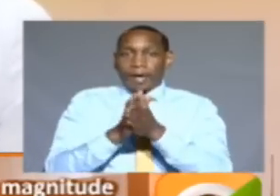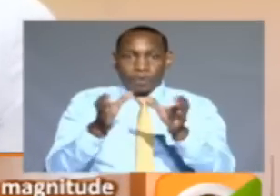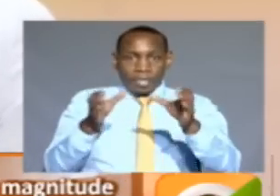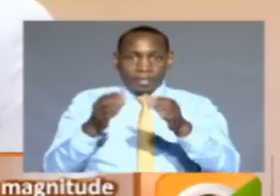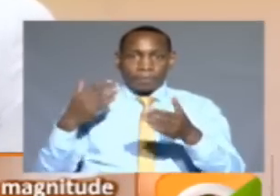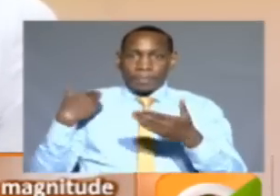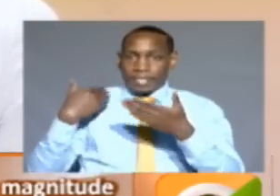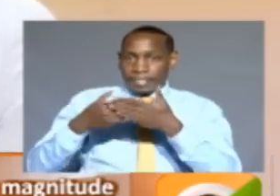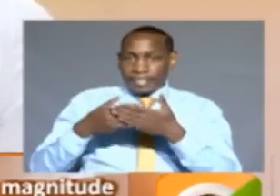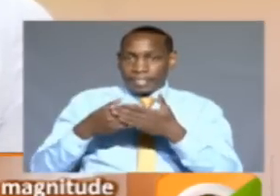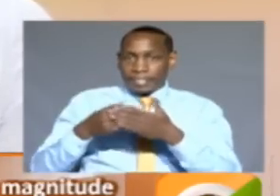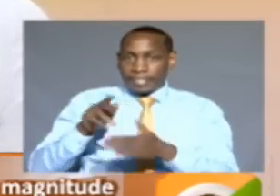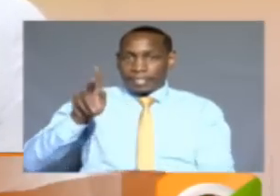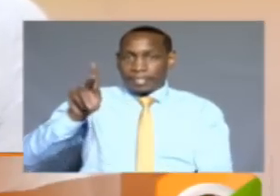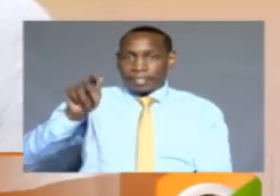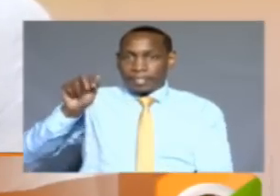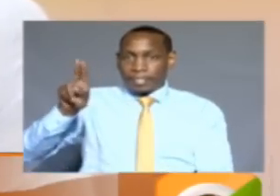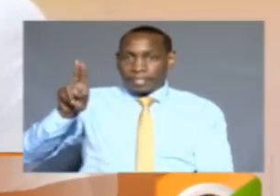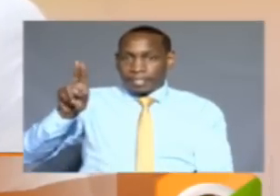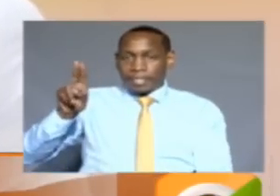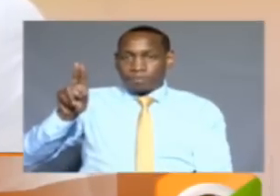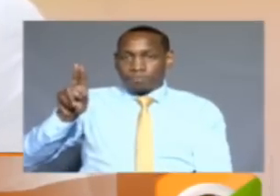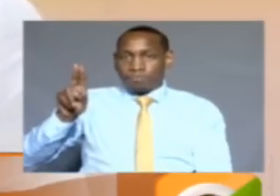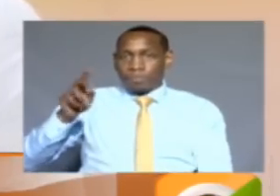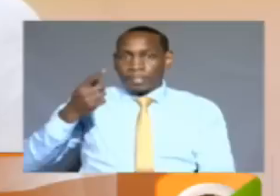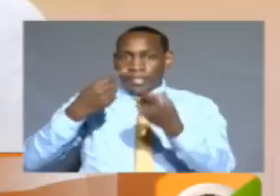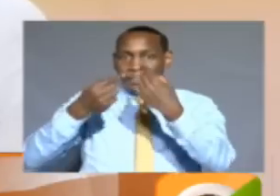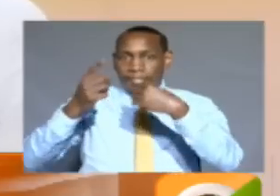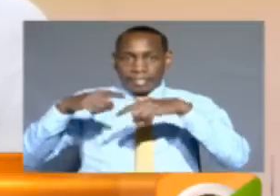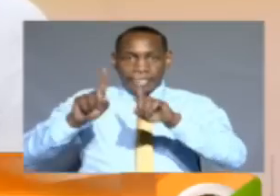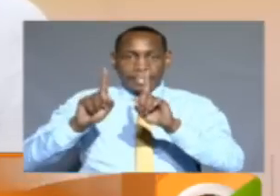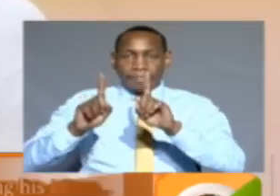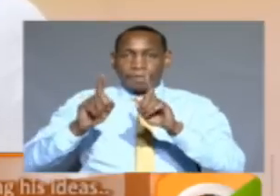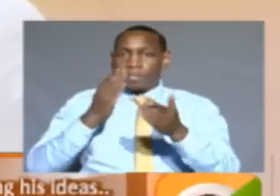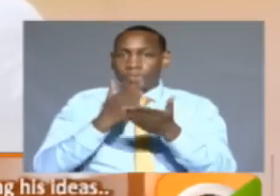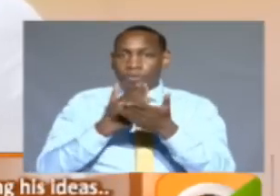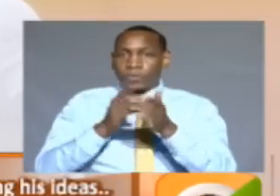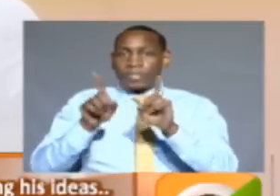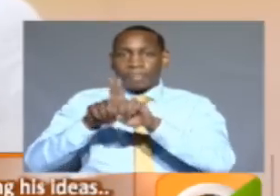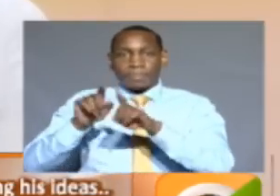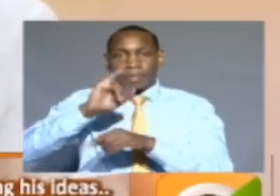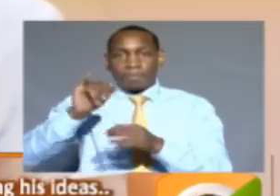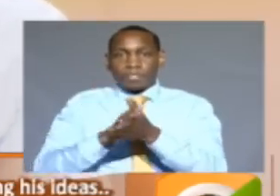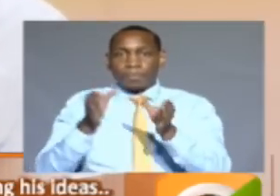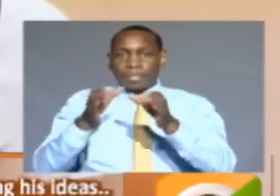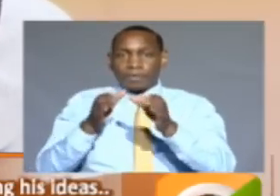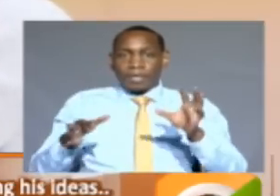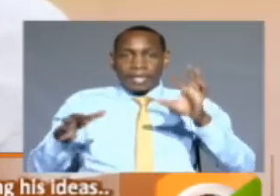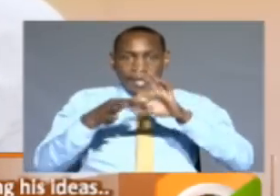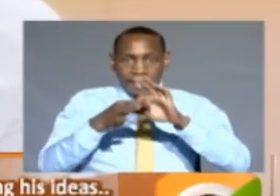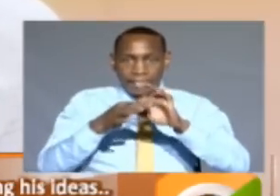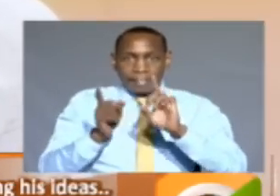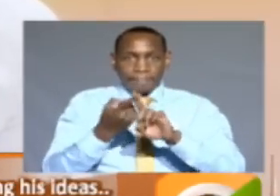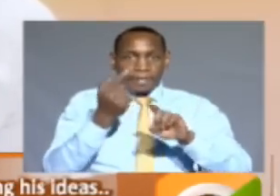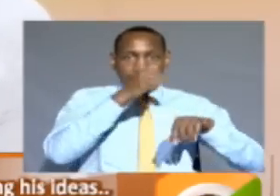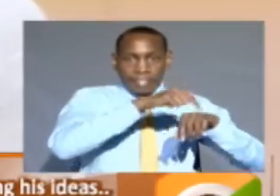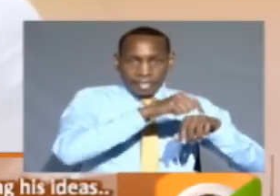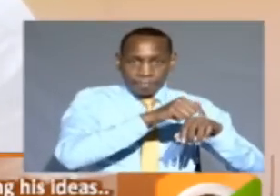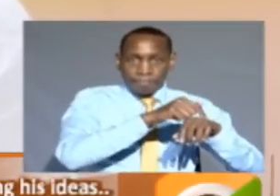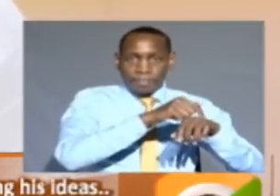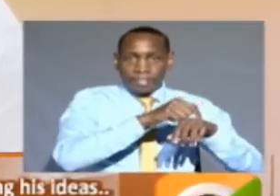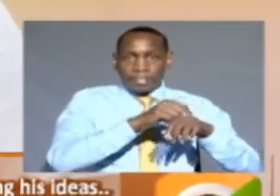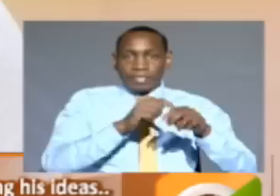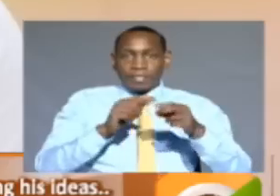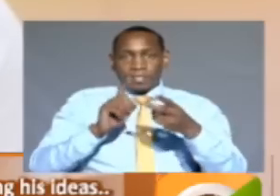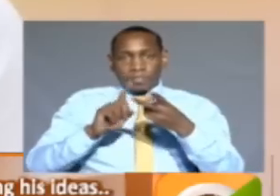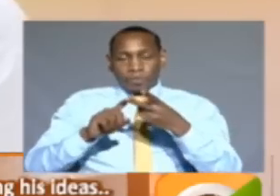since KANU that has ever succeeded itself. By the way, even Jubilee was an alliance in the first term and was a